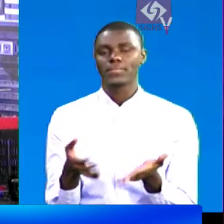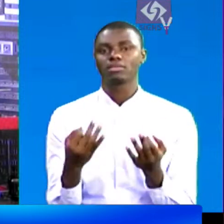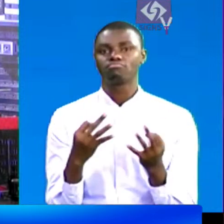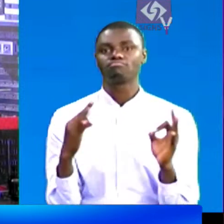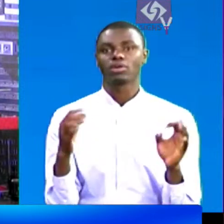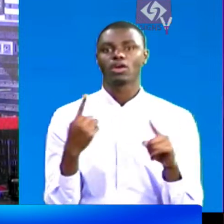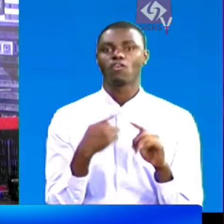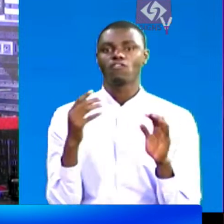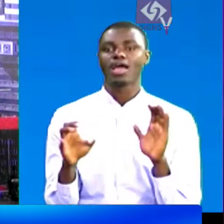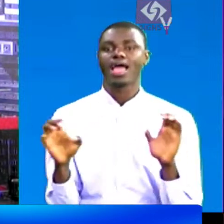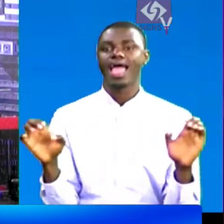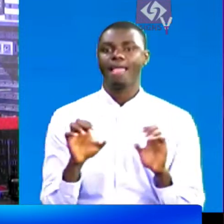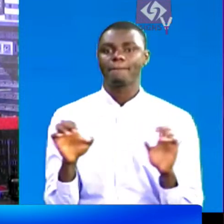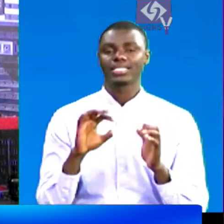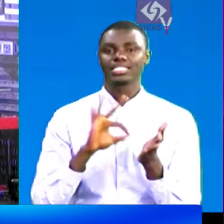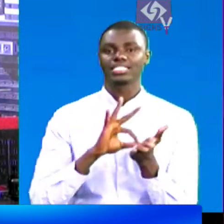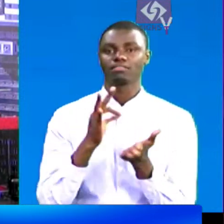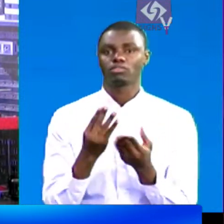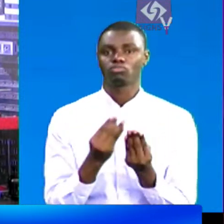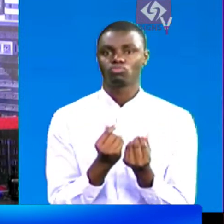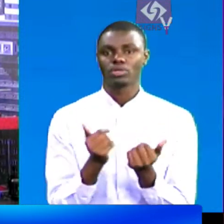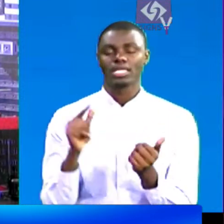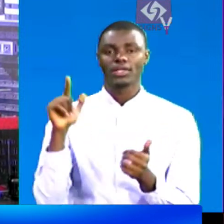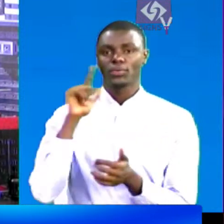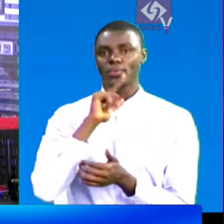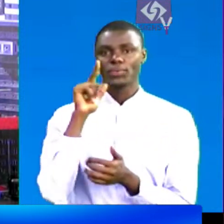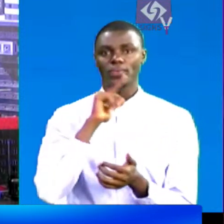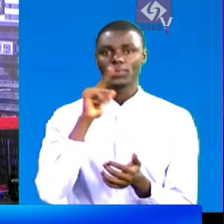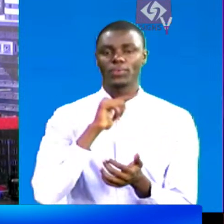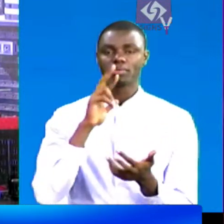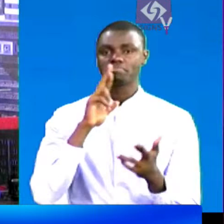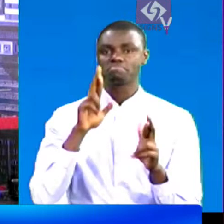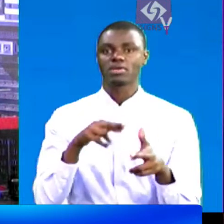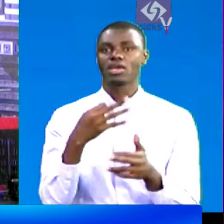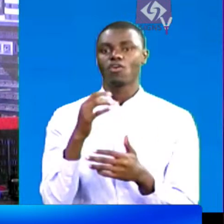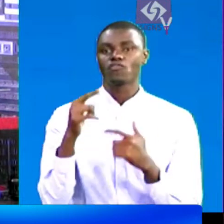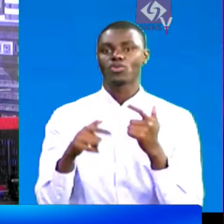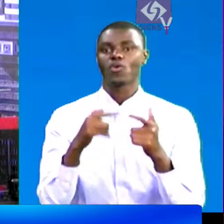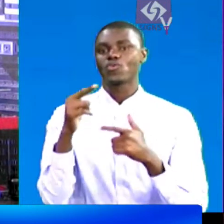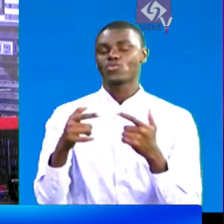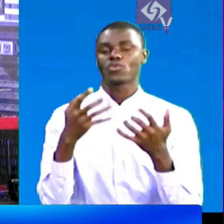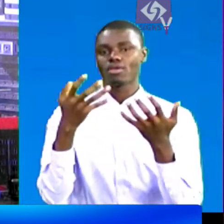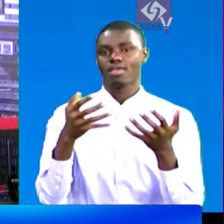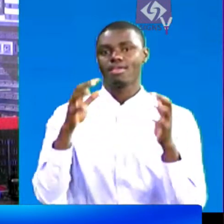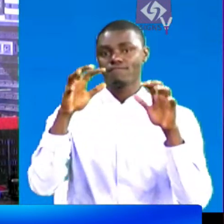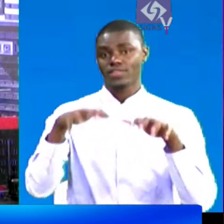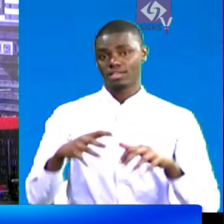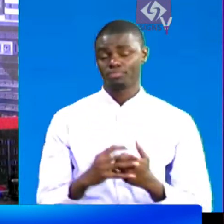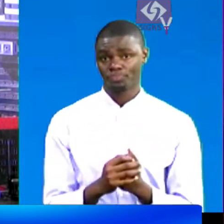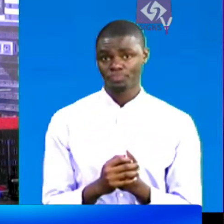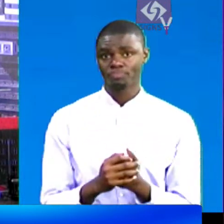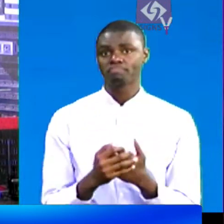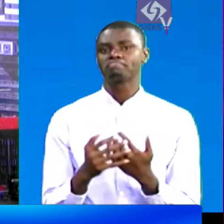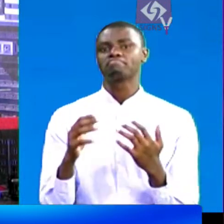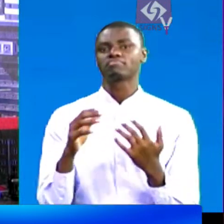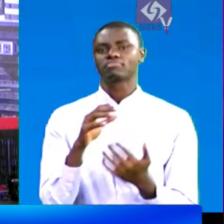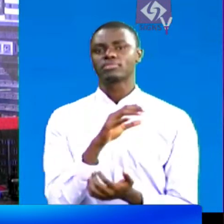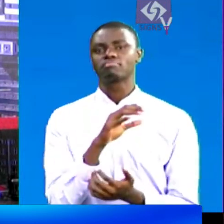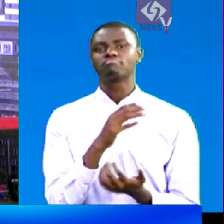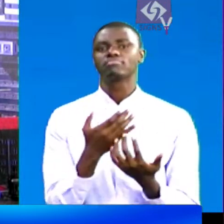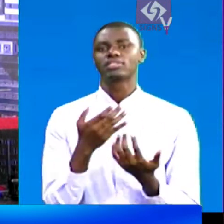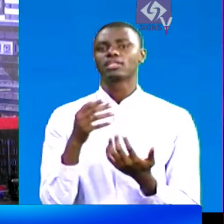of emergency funds to address the severe consequences of the ongoing heavy rainfall. Characterizing